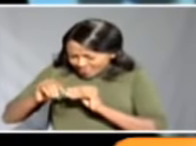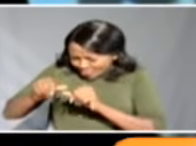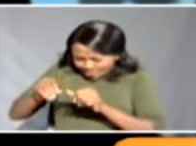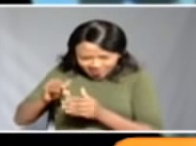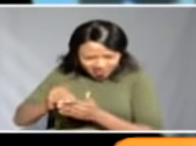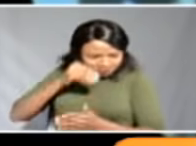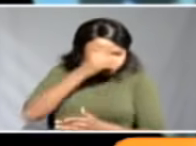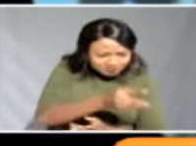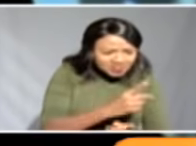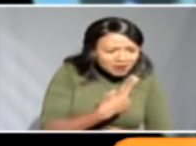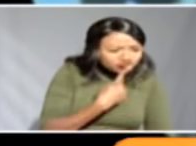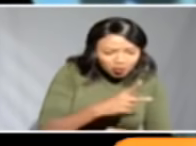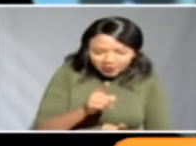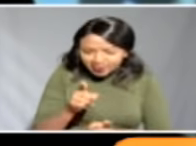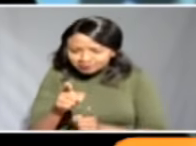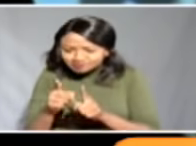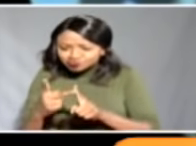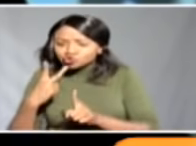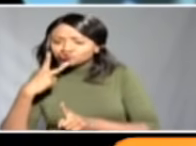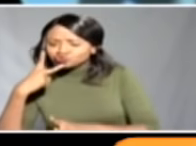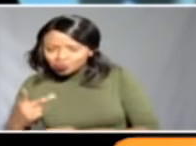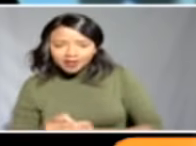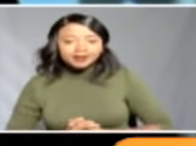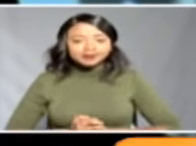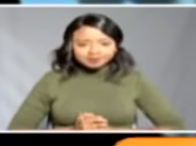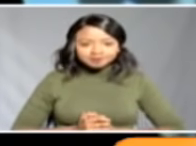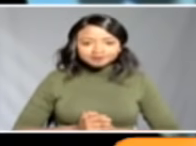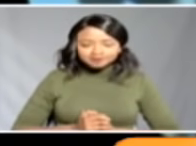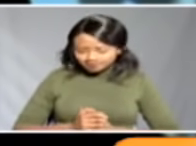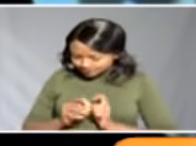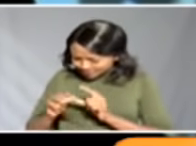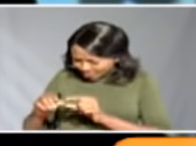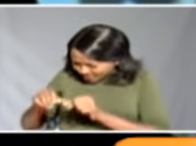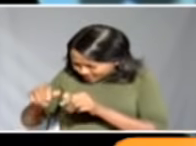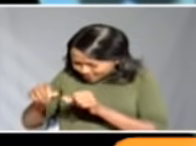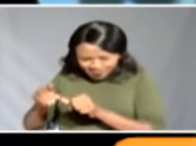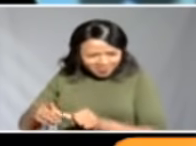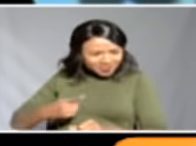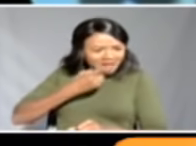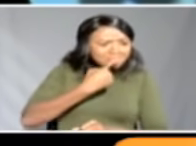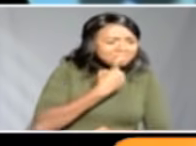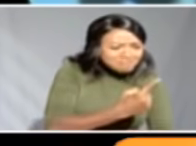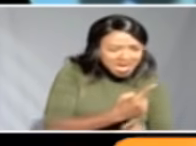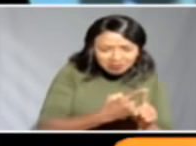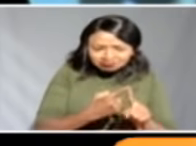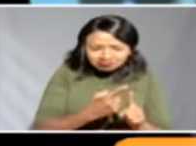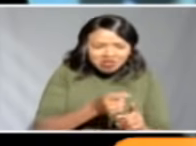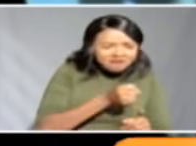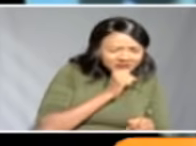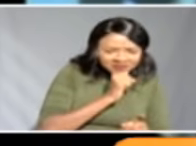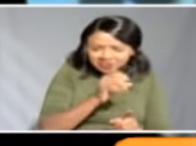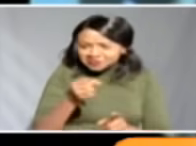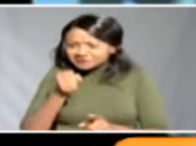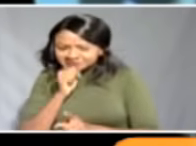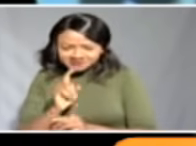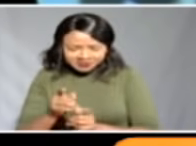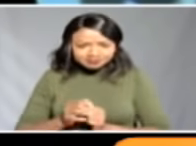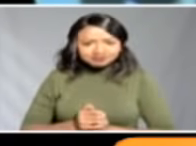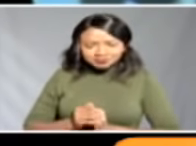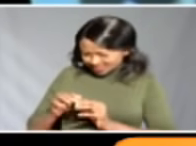200 akapatia msichana 200 hata akatuongeza na 100 tugawane 50-50